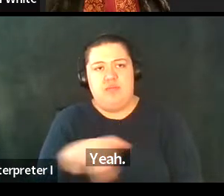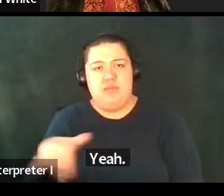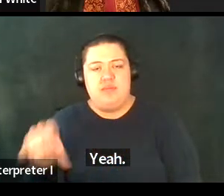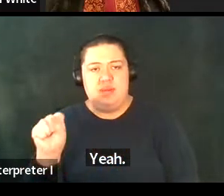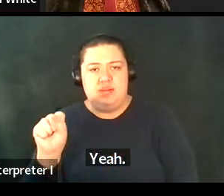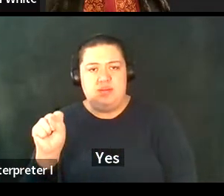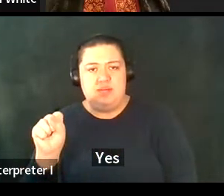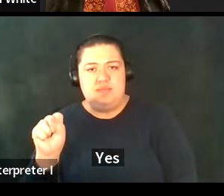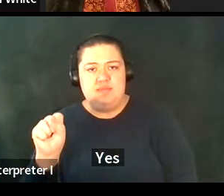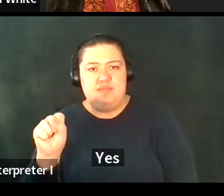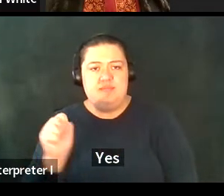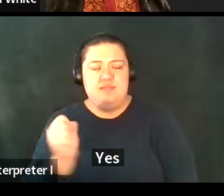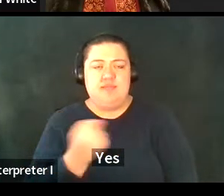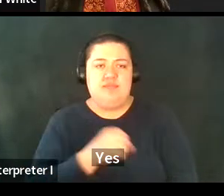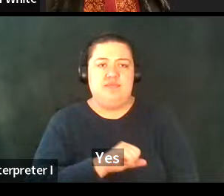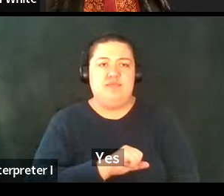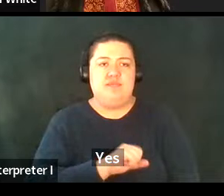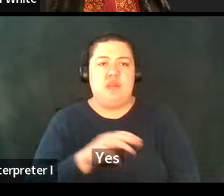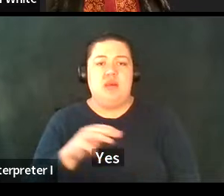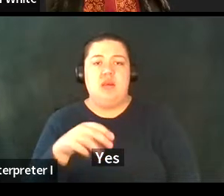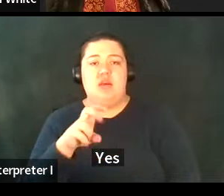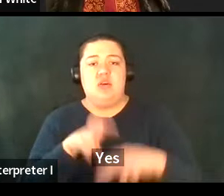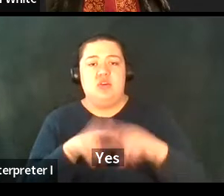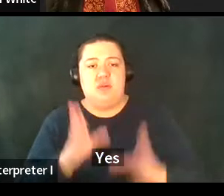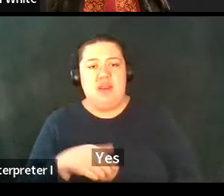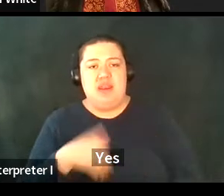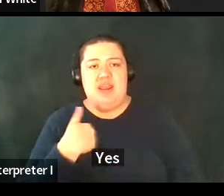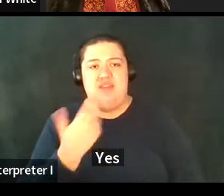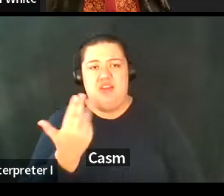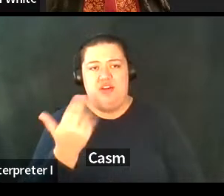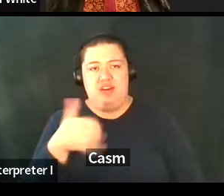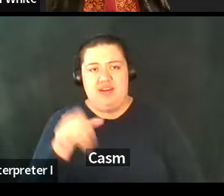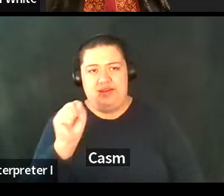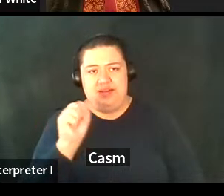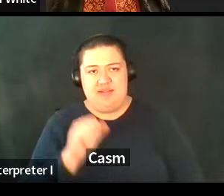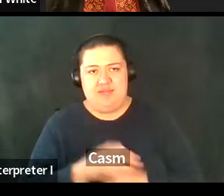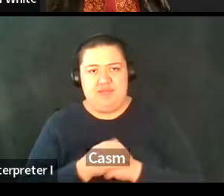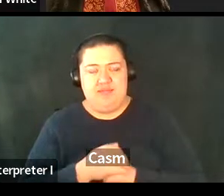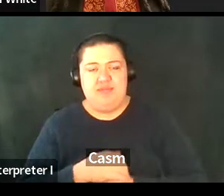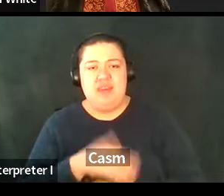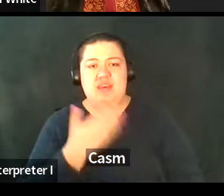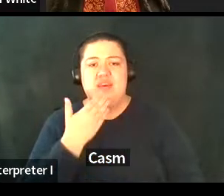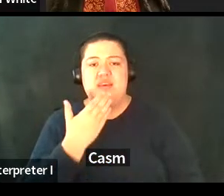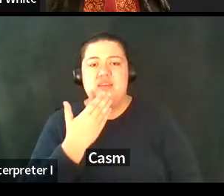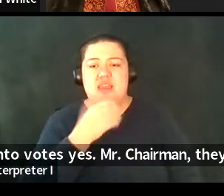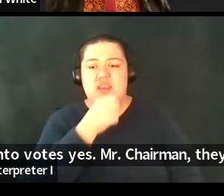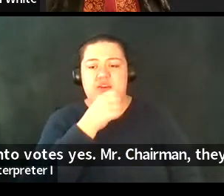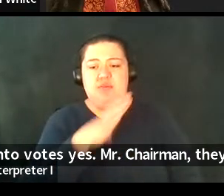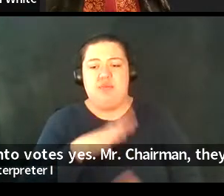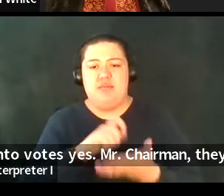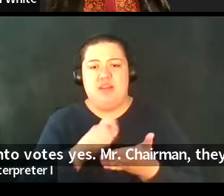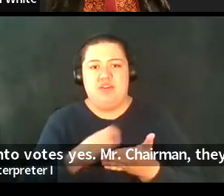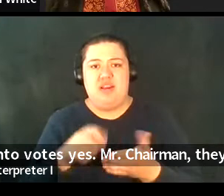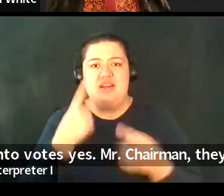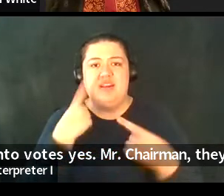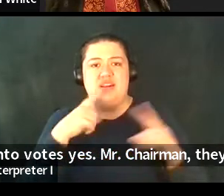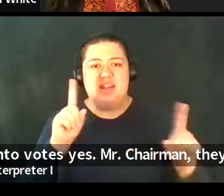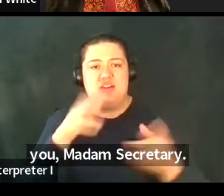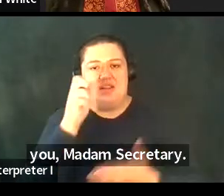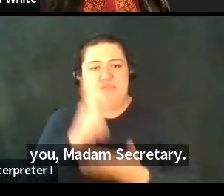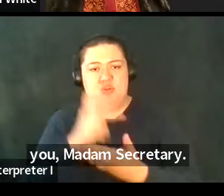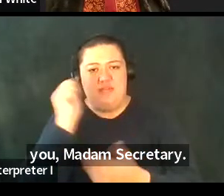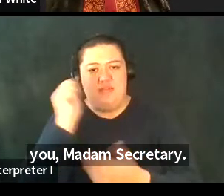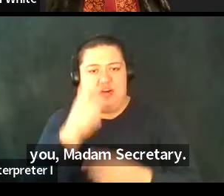Yes. Councilmember Pinto votes yes. Mr. Chairman, there are 13 yeses. Thank you, Madam Secretary. The declaration is approved unanimously. We